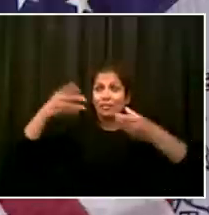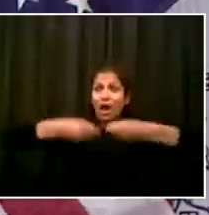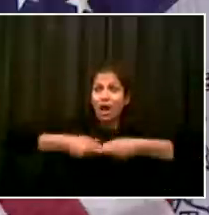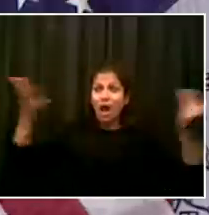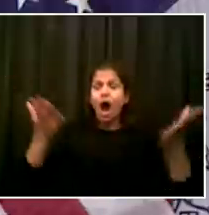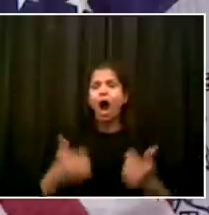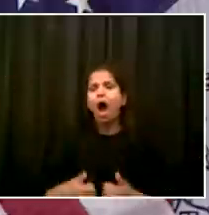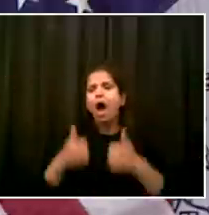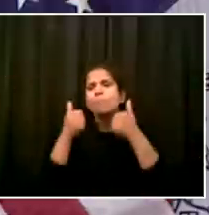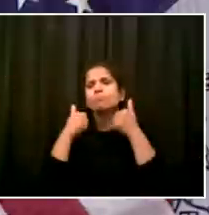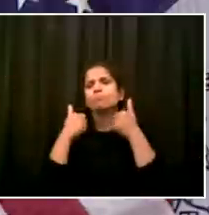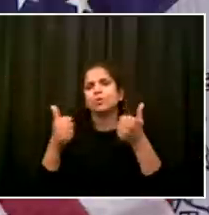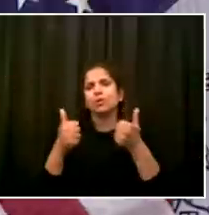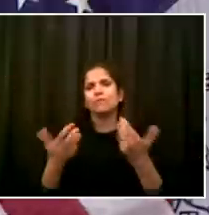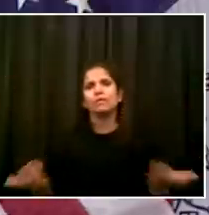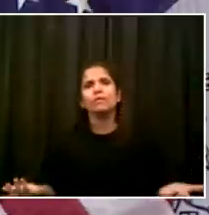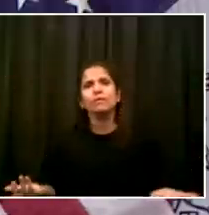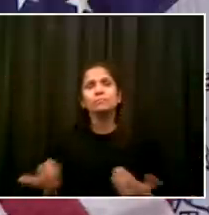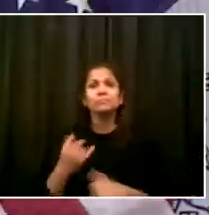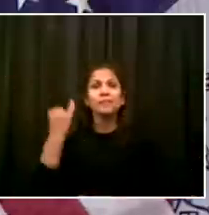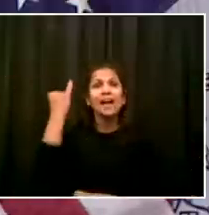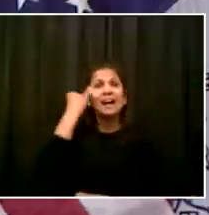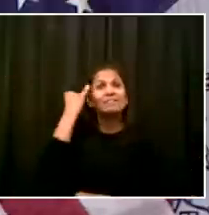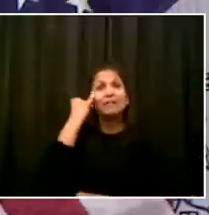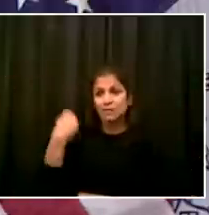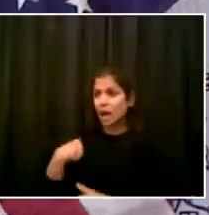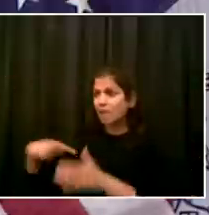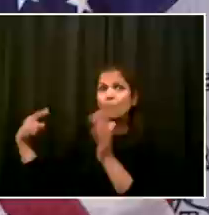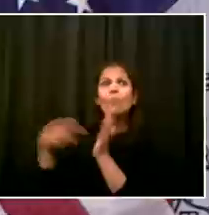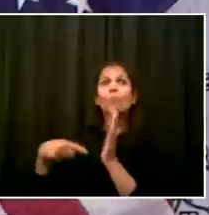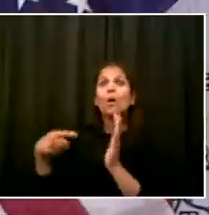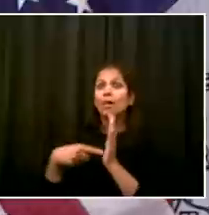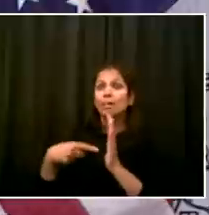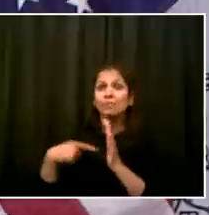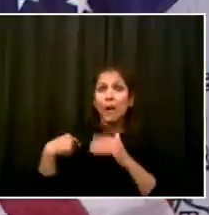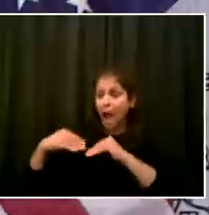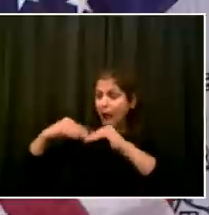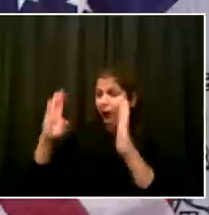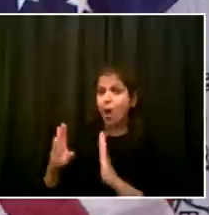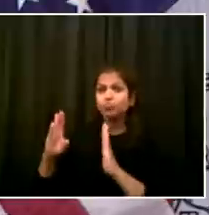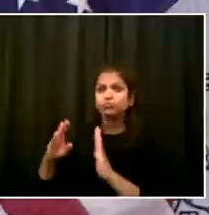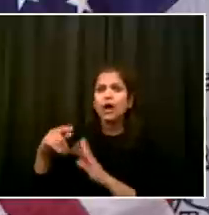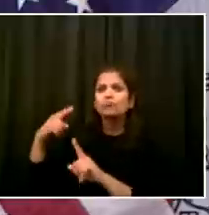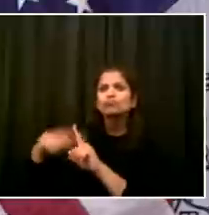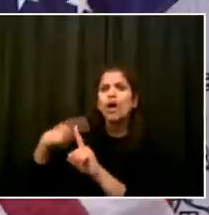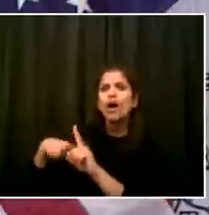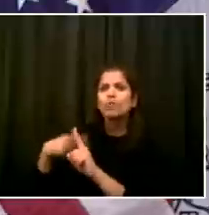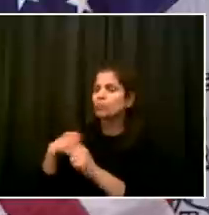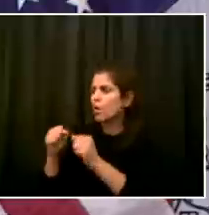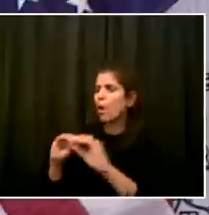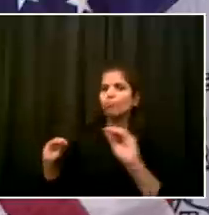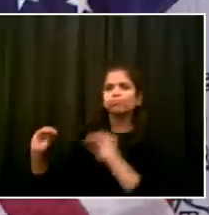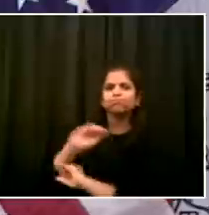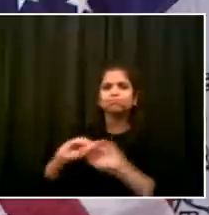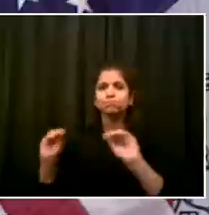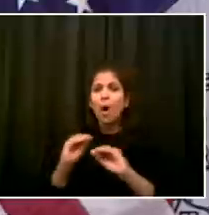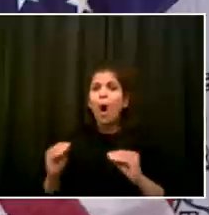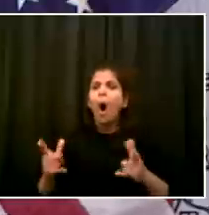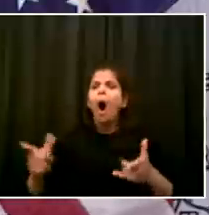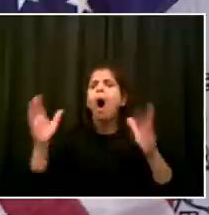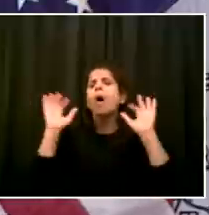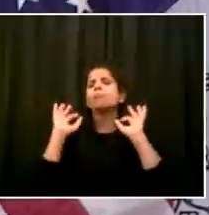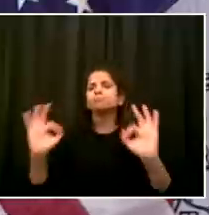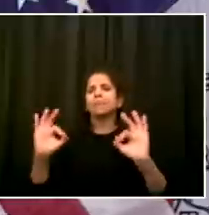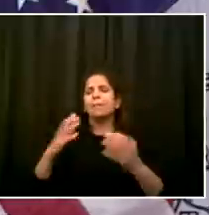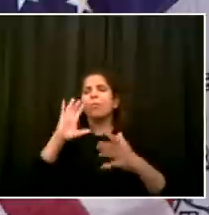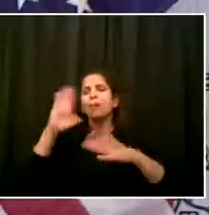we are very, in a funny way, insular. We think about ourselves all the time and what we can do here, and we can do a lot here. But you know what? They say no man, no